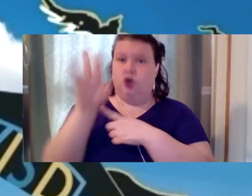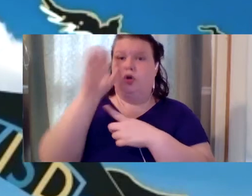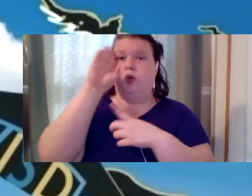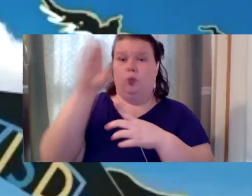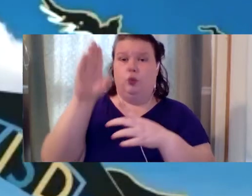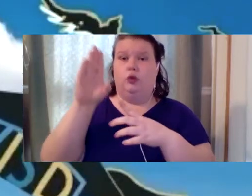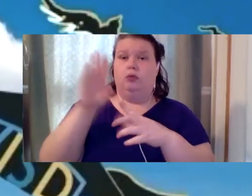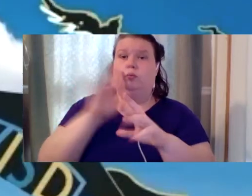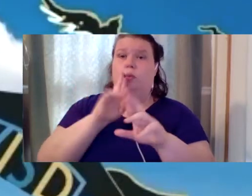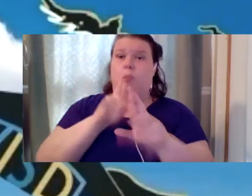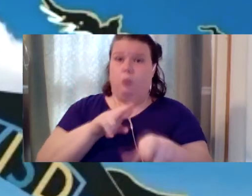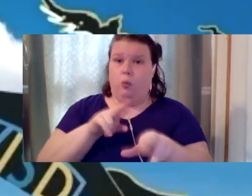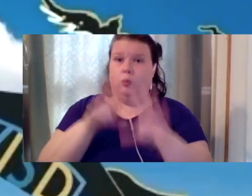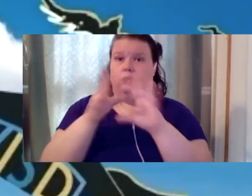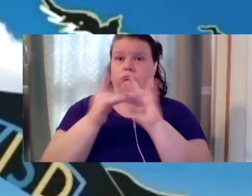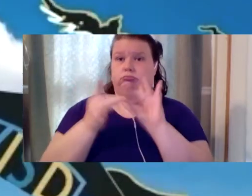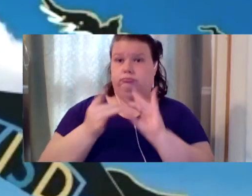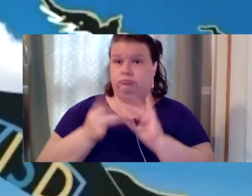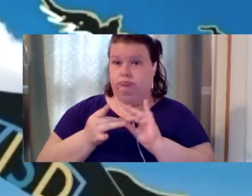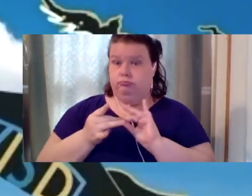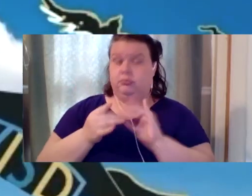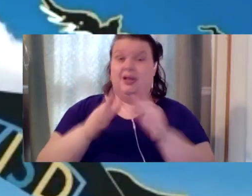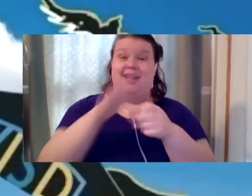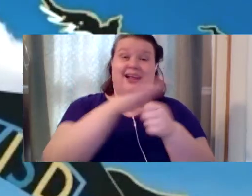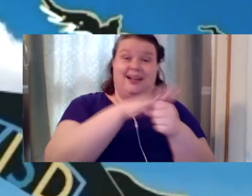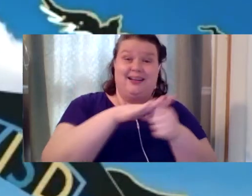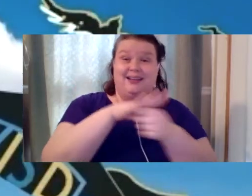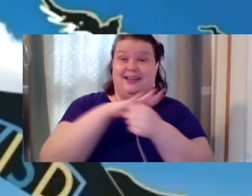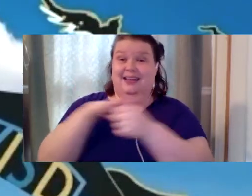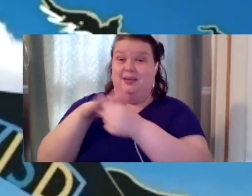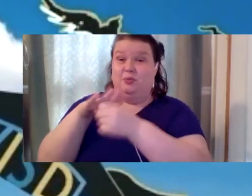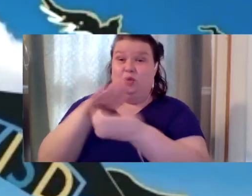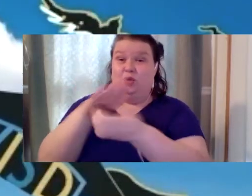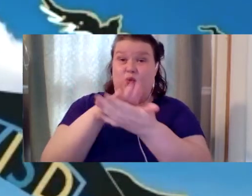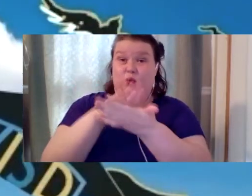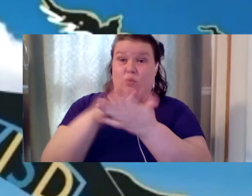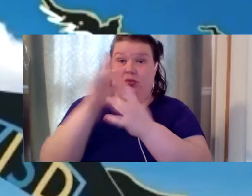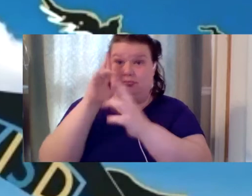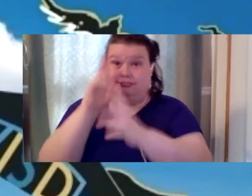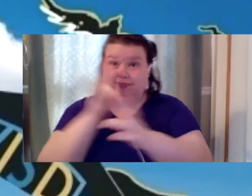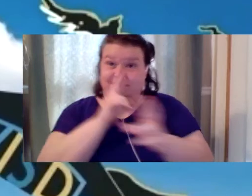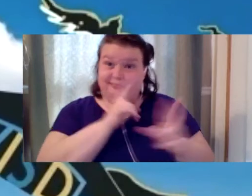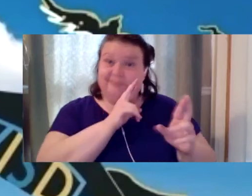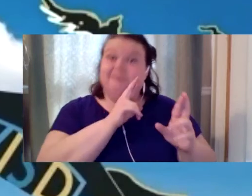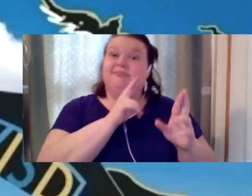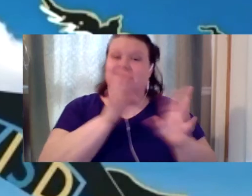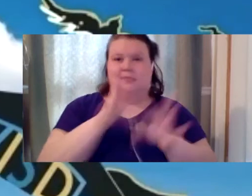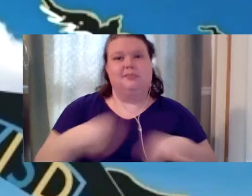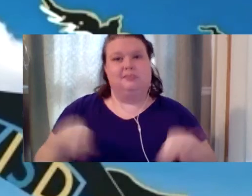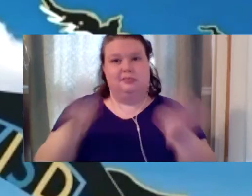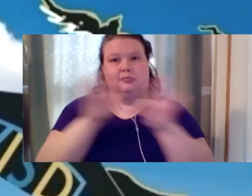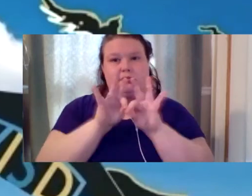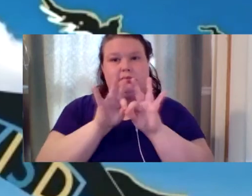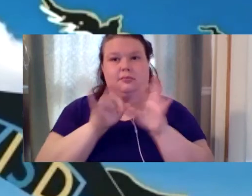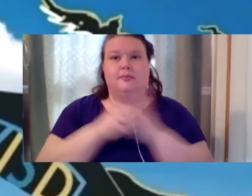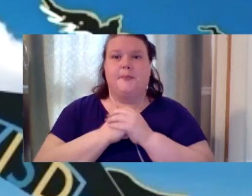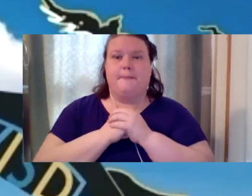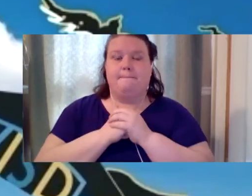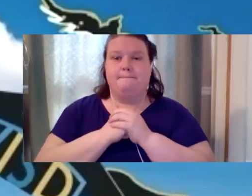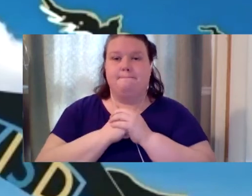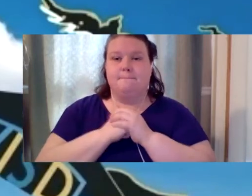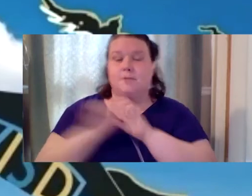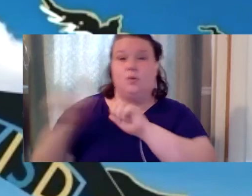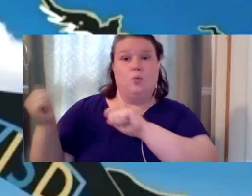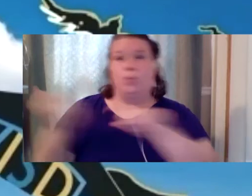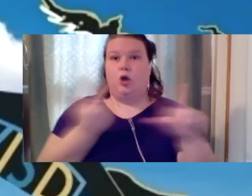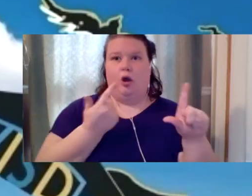neighborhood schools are going to be an important factor there. So I think we all want new, we all